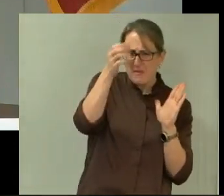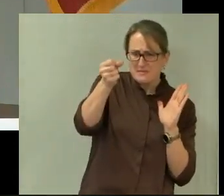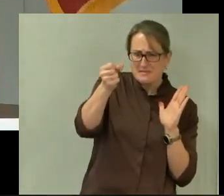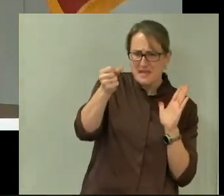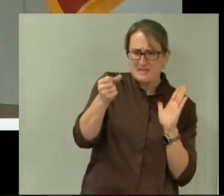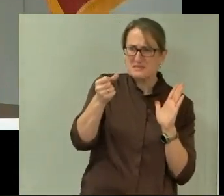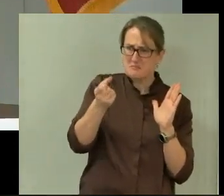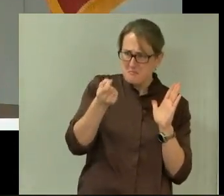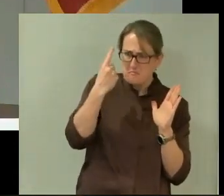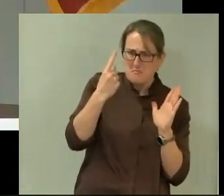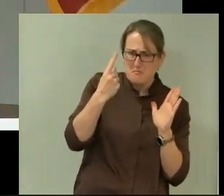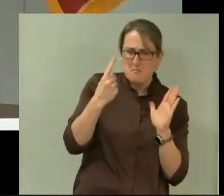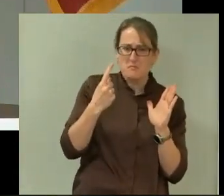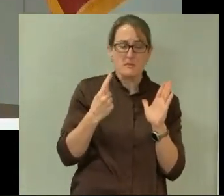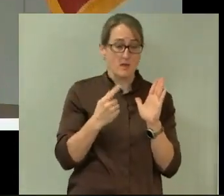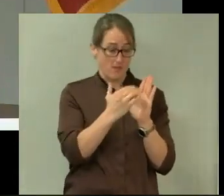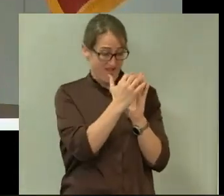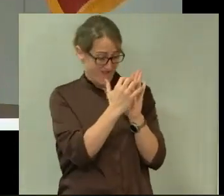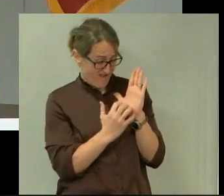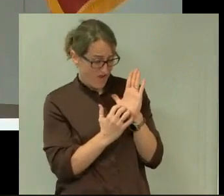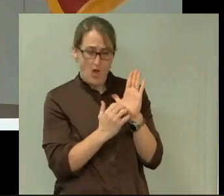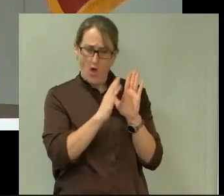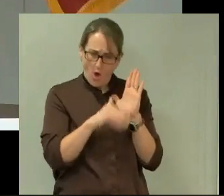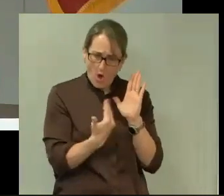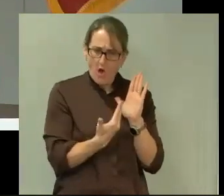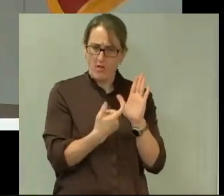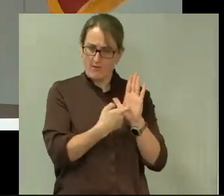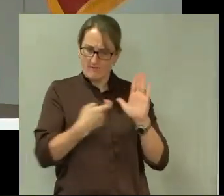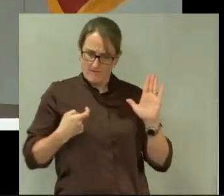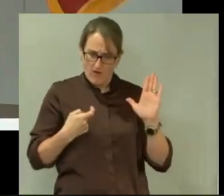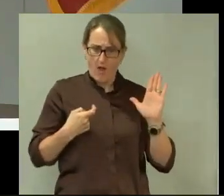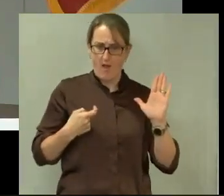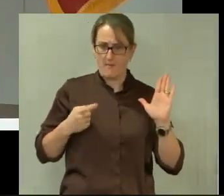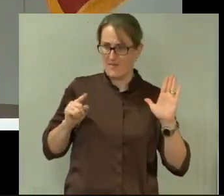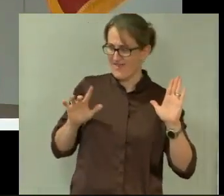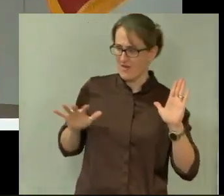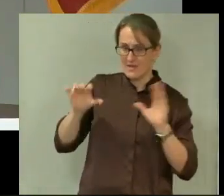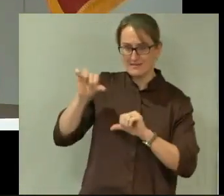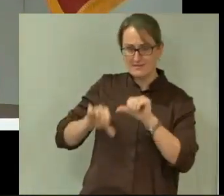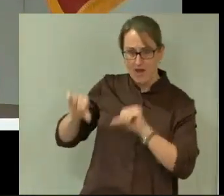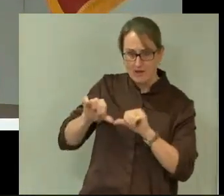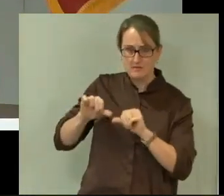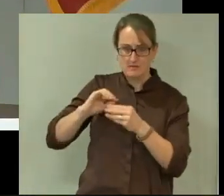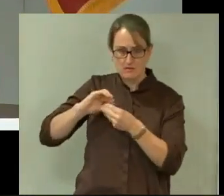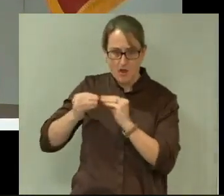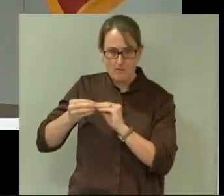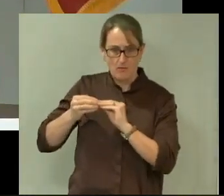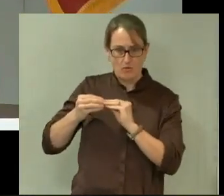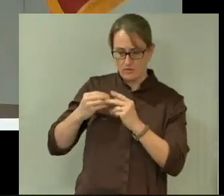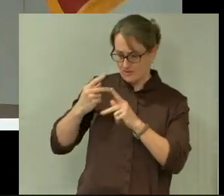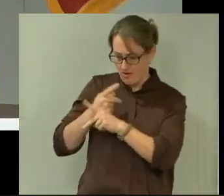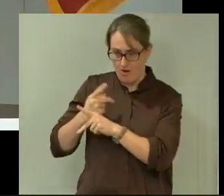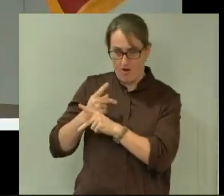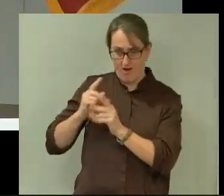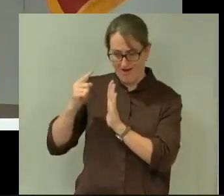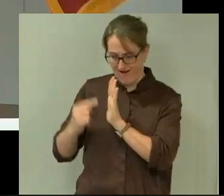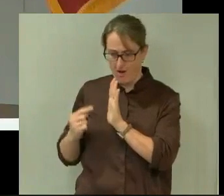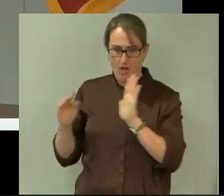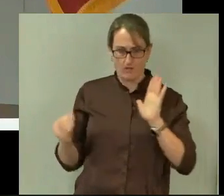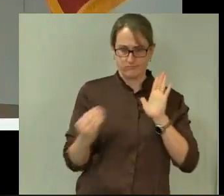them, absolutely all of them, are based on the latest science on COVID-19. But at the end of the day, all of